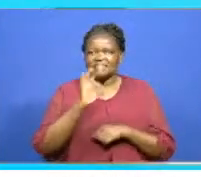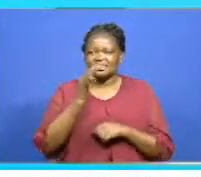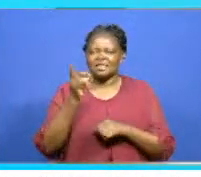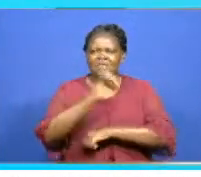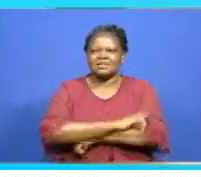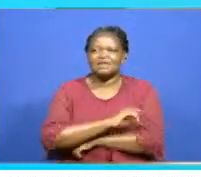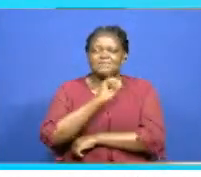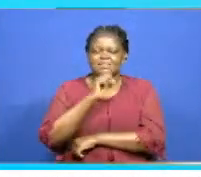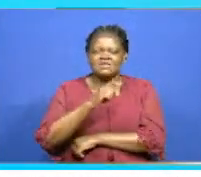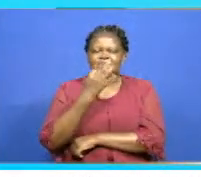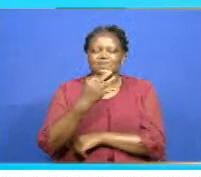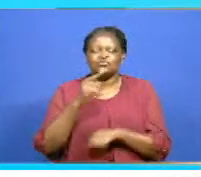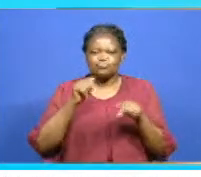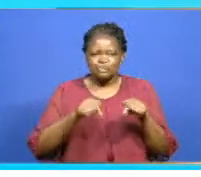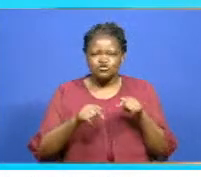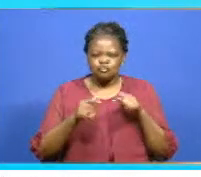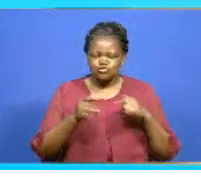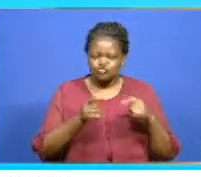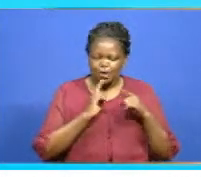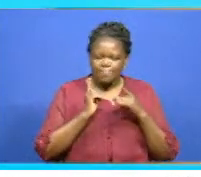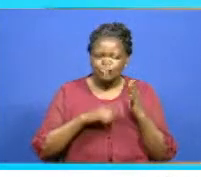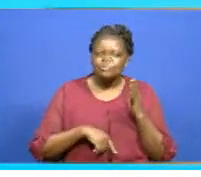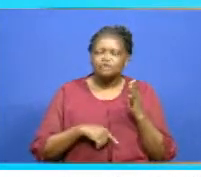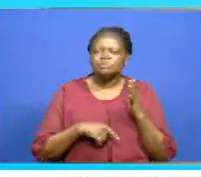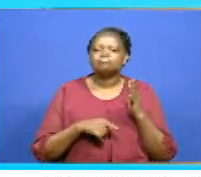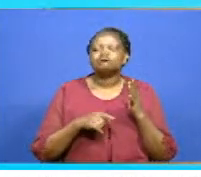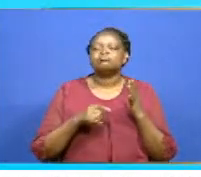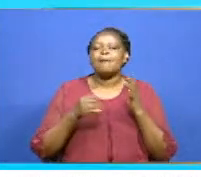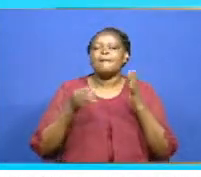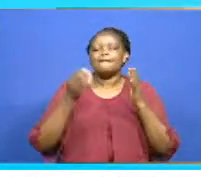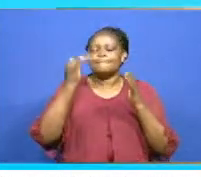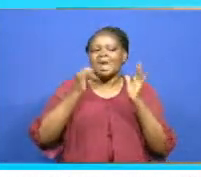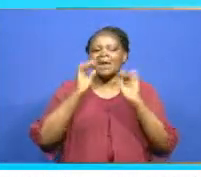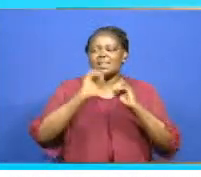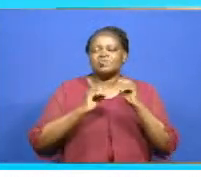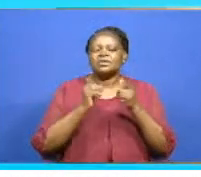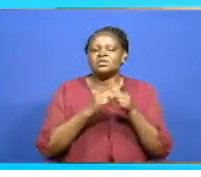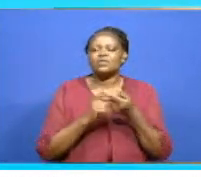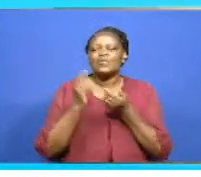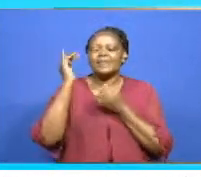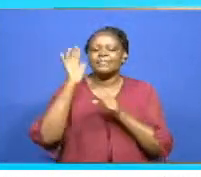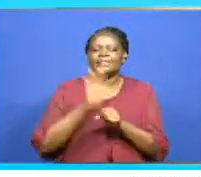March, and today we are looking at the upcoming by-elections. Of course, we expect a lot of